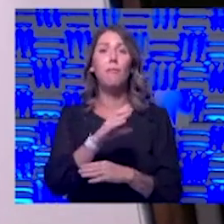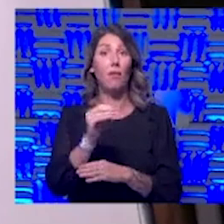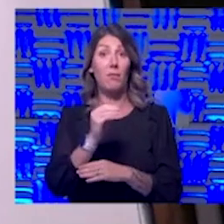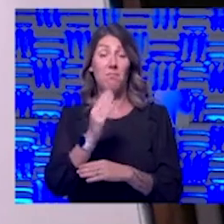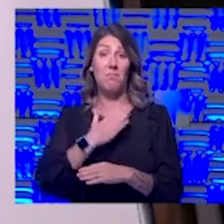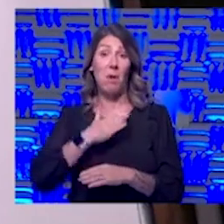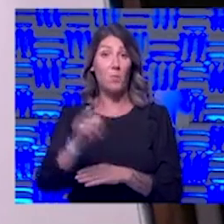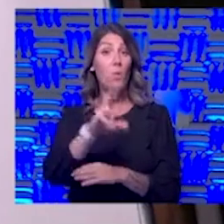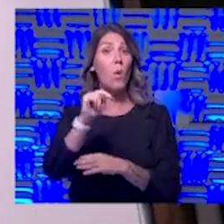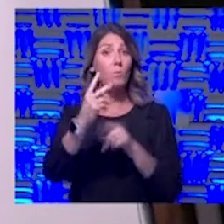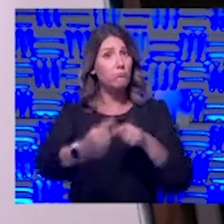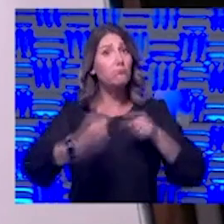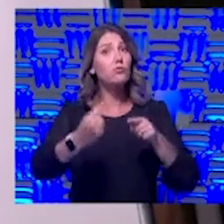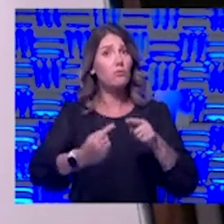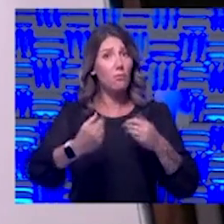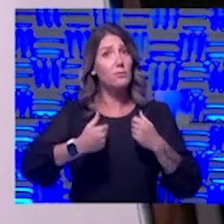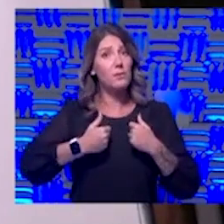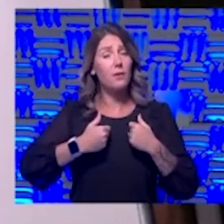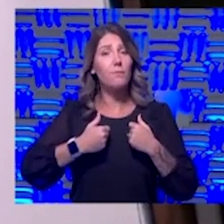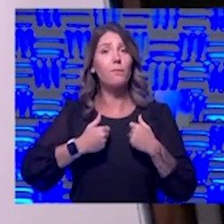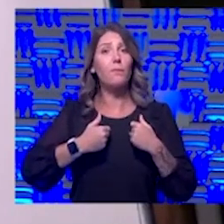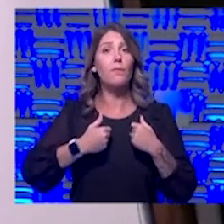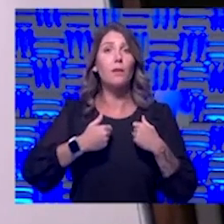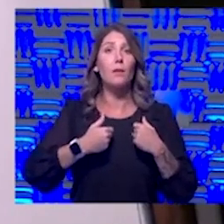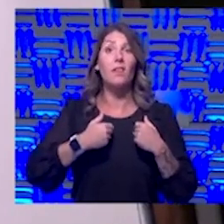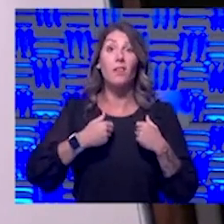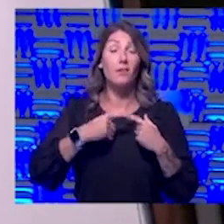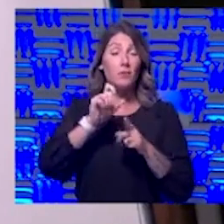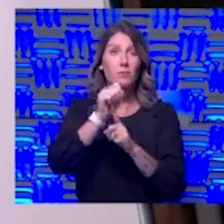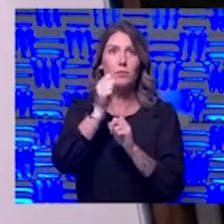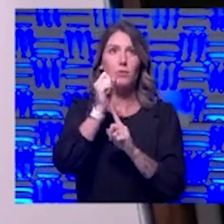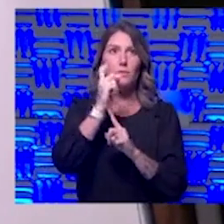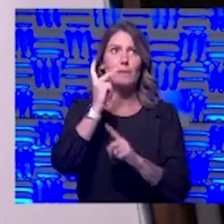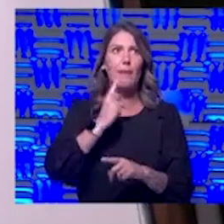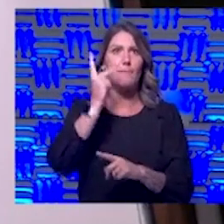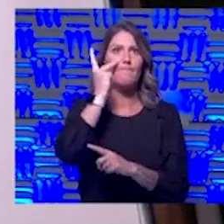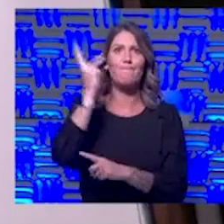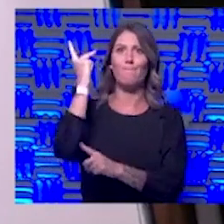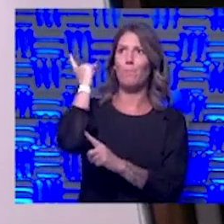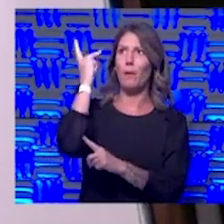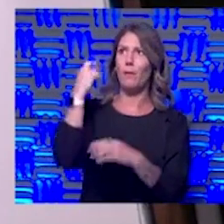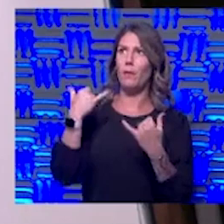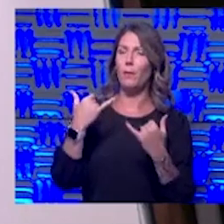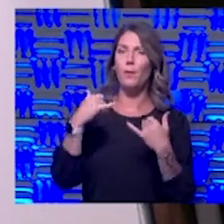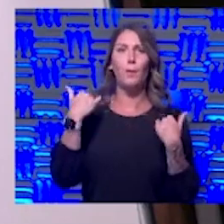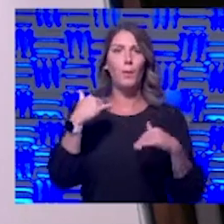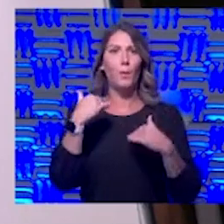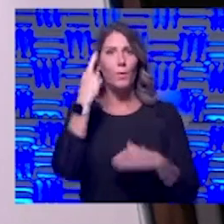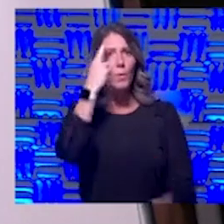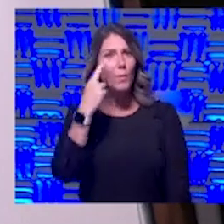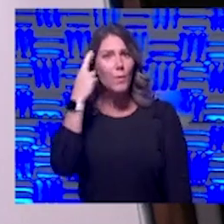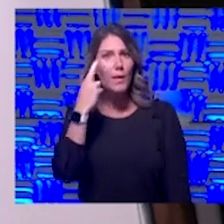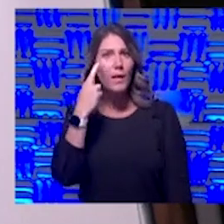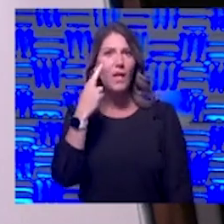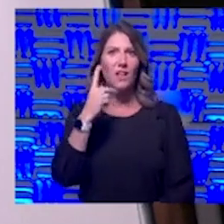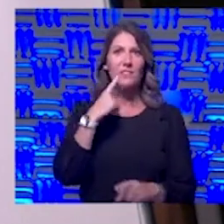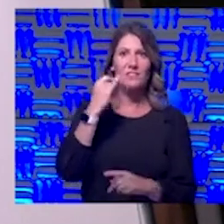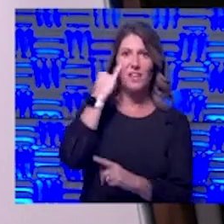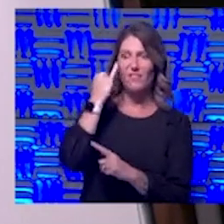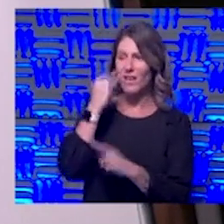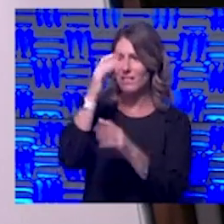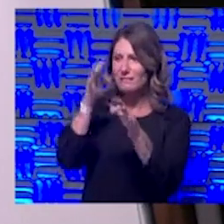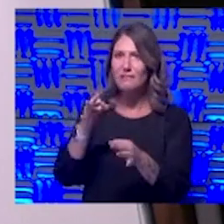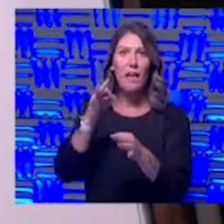struggles. And, you know, there are instances looking back now that I realize, you know, a step left or right, I would be in a